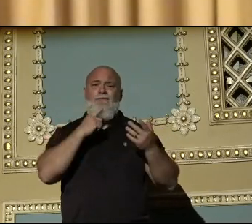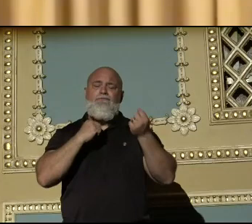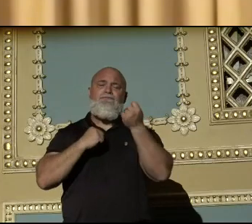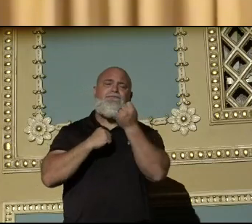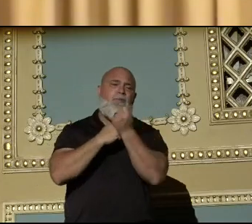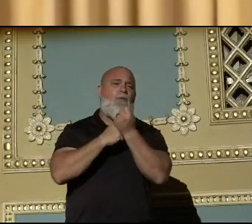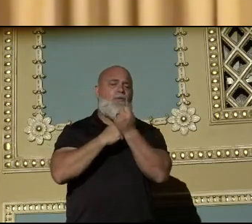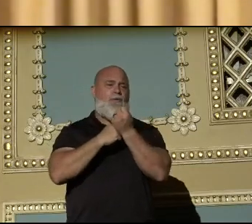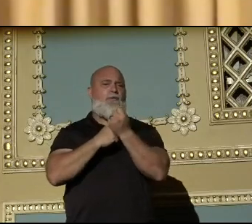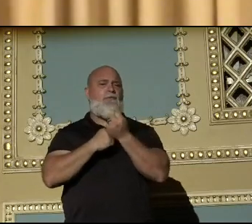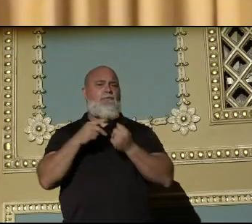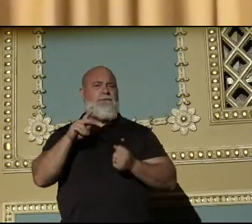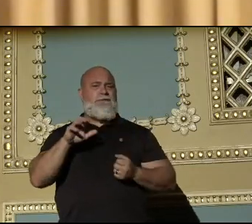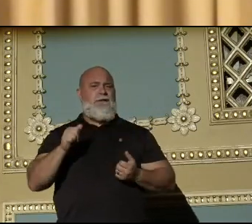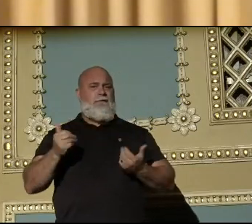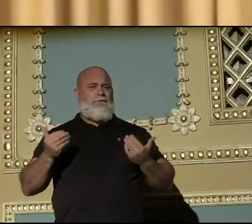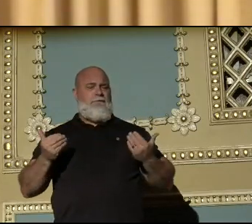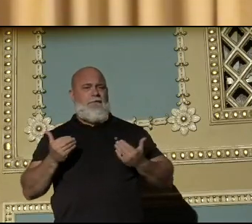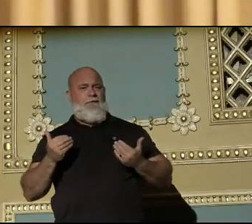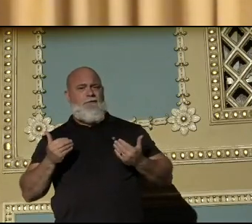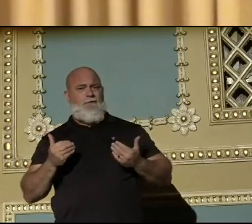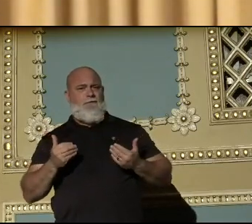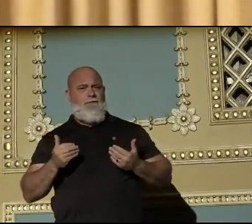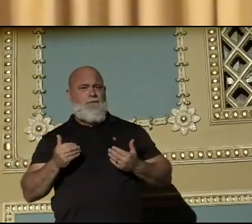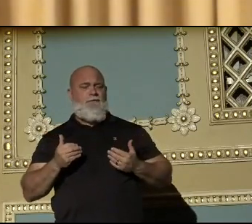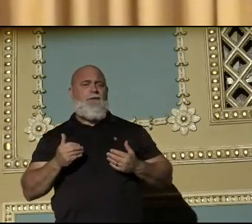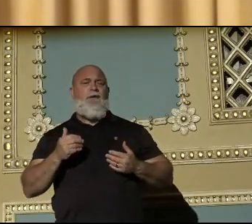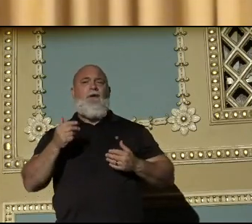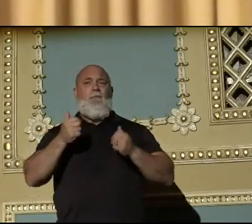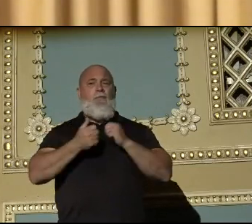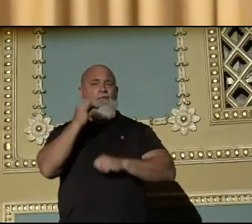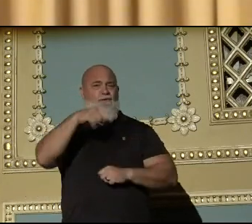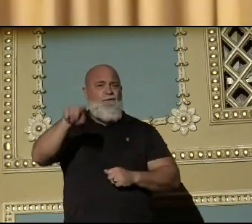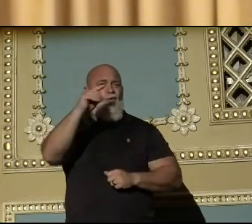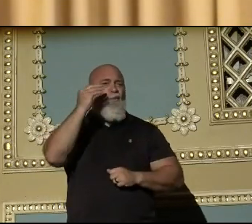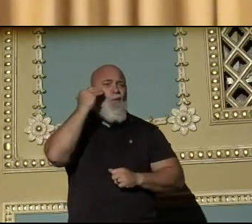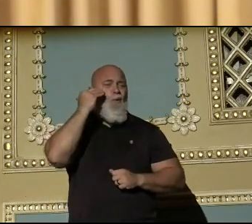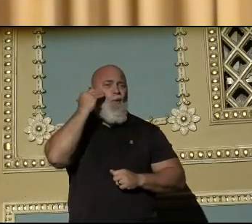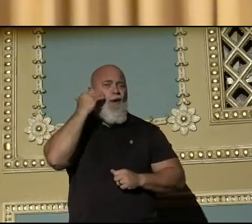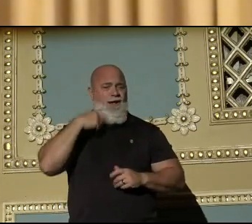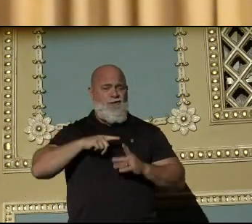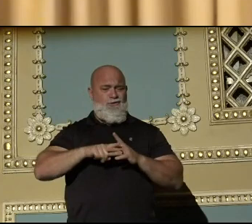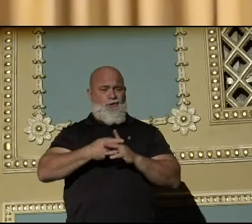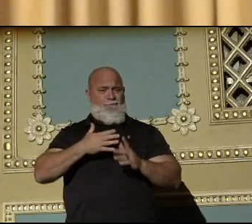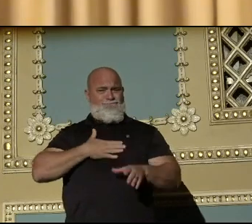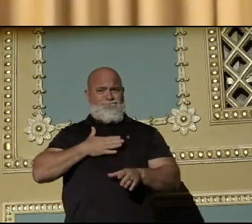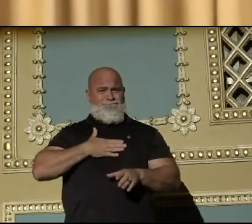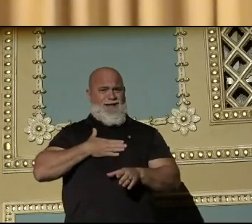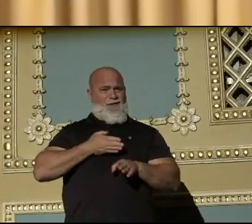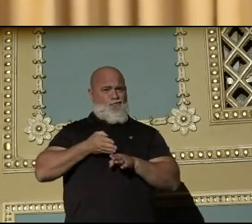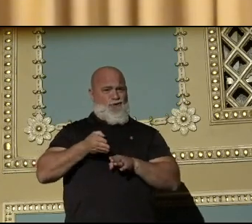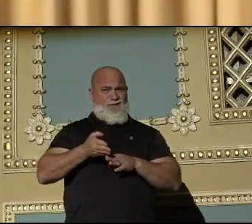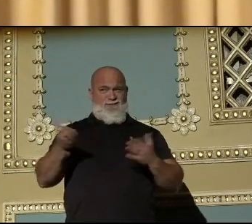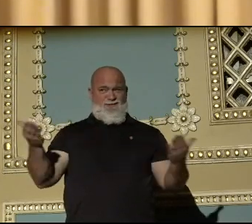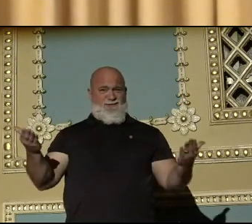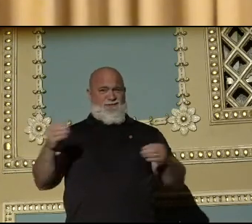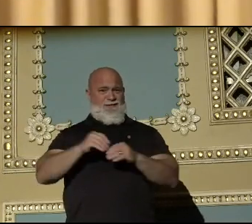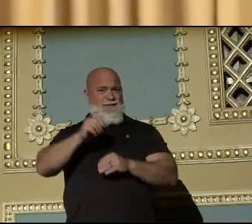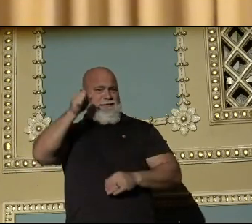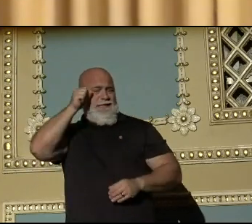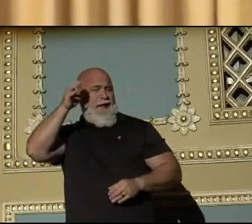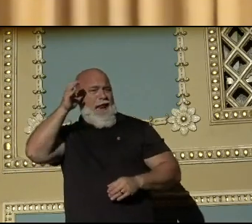Theater. As you know, most of you know, I started my career in St. Cloud. And the Paramount